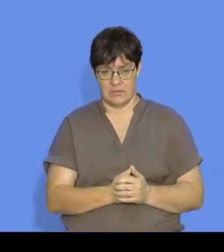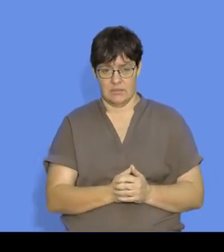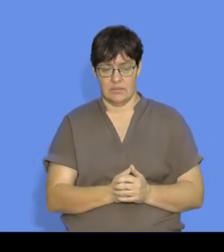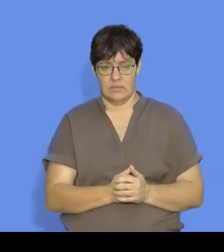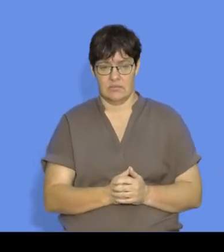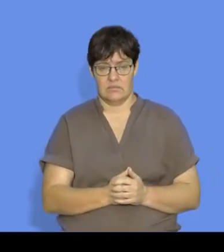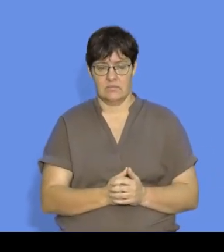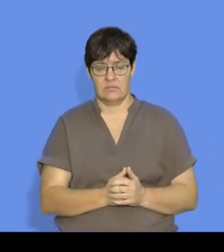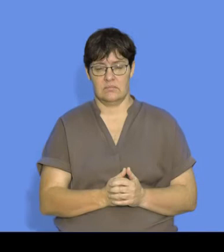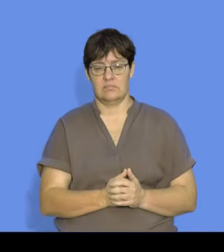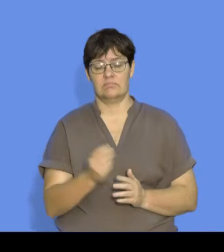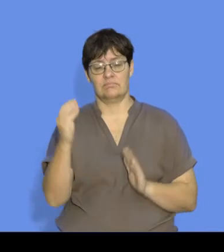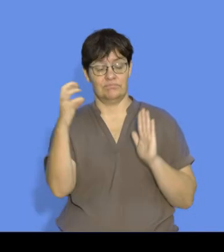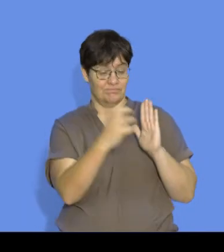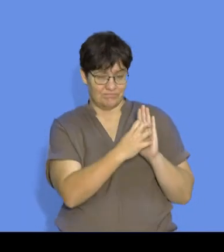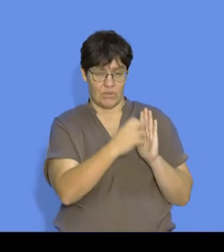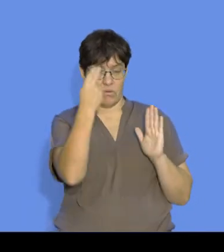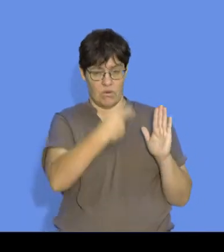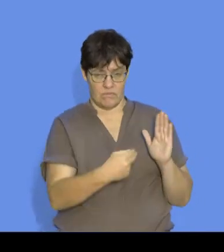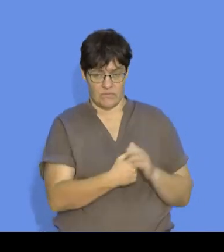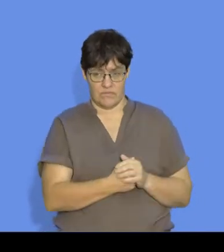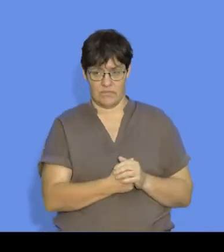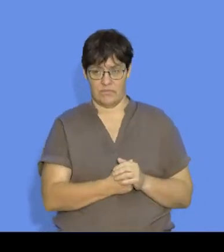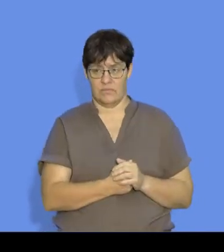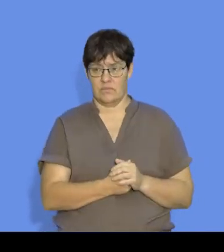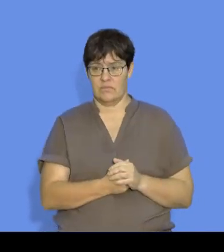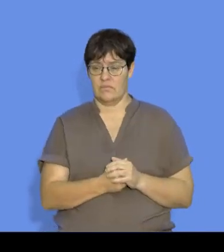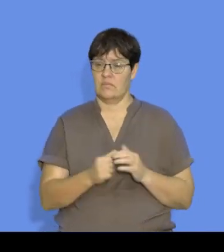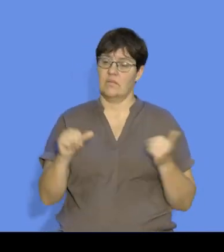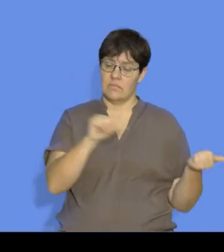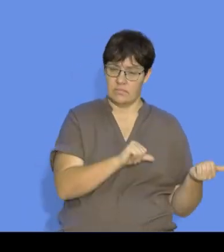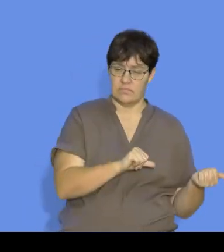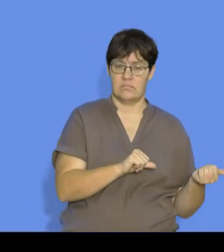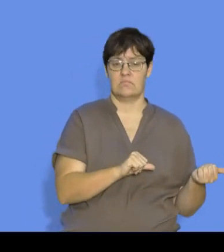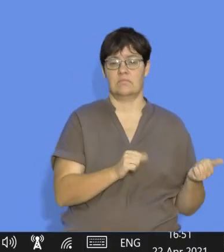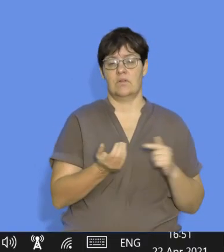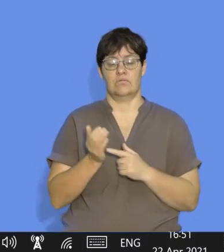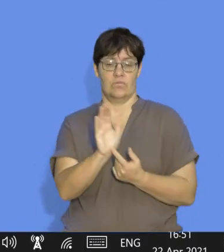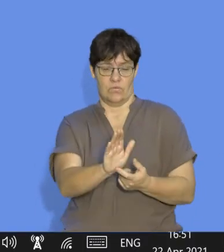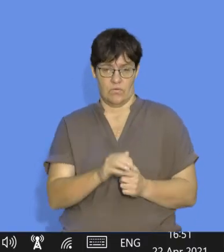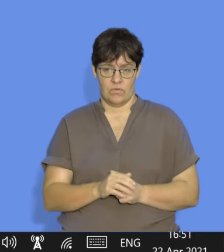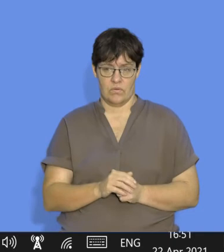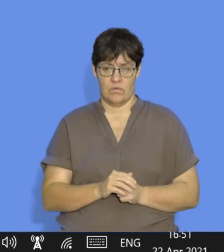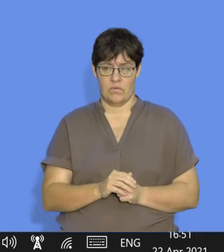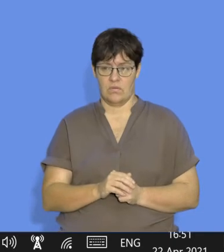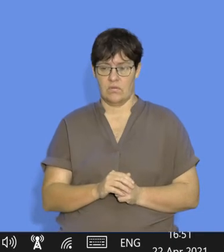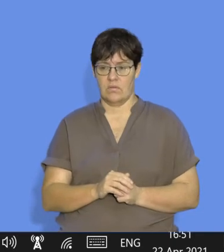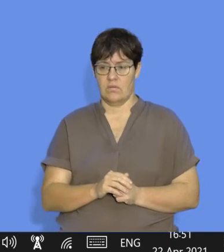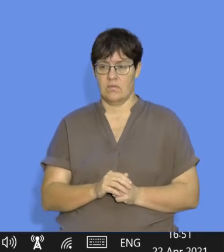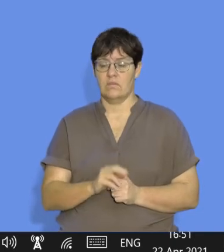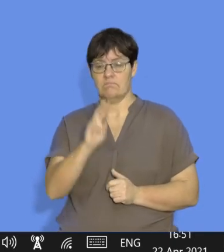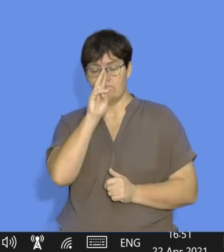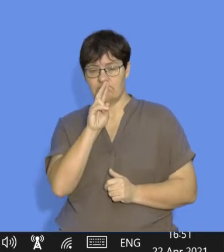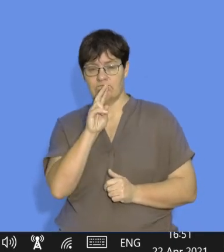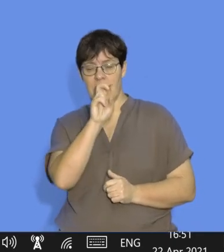one asymptote. Now to sketch this graph, I'm gonna go back again to my simulation that side, just so that you can see